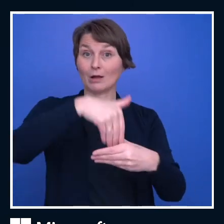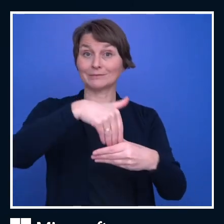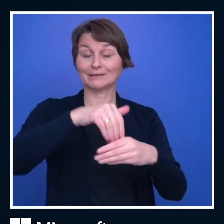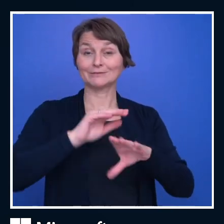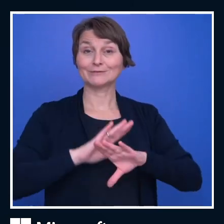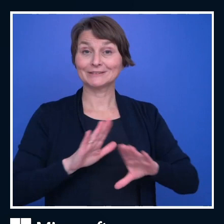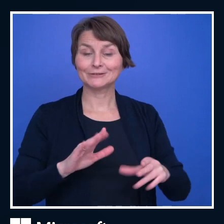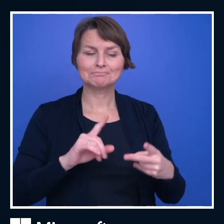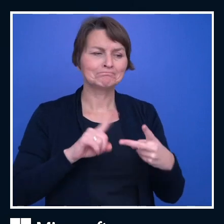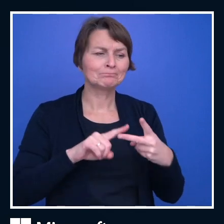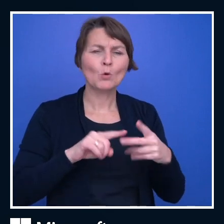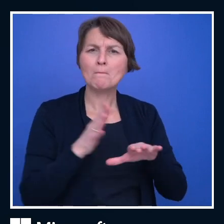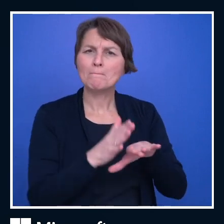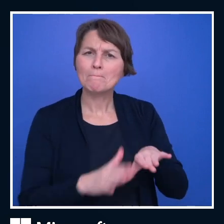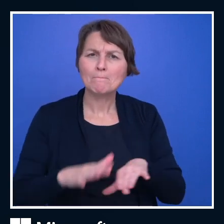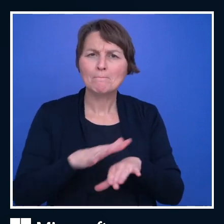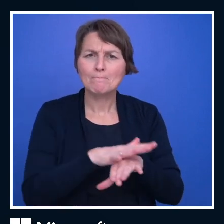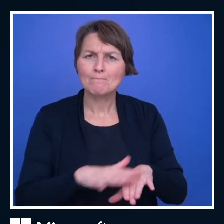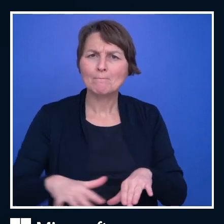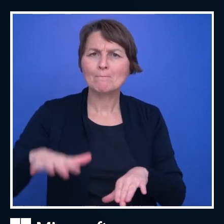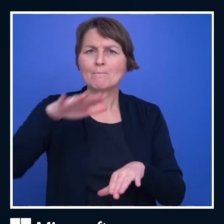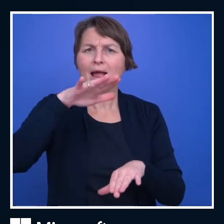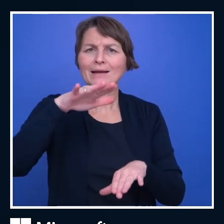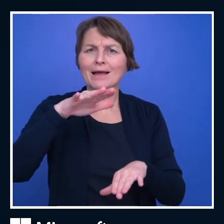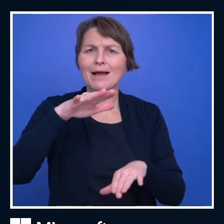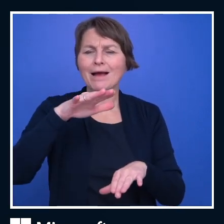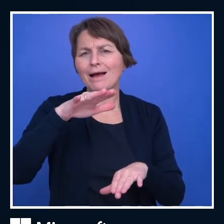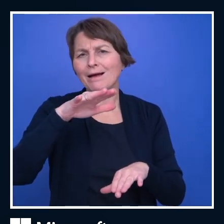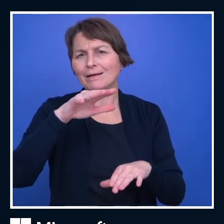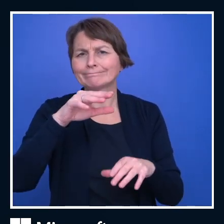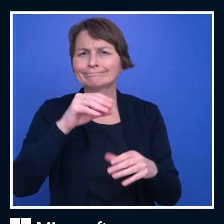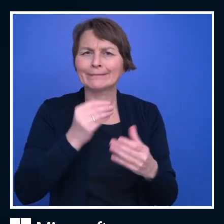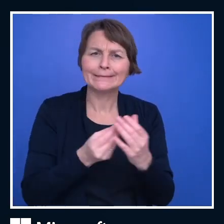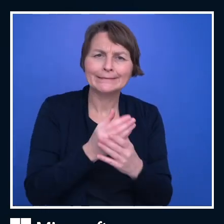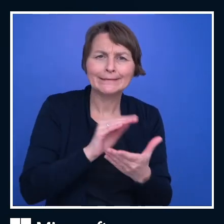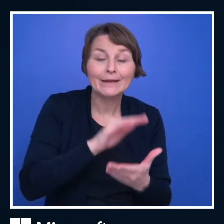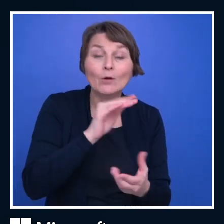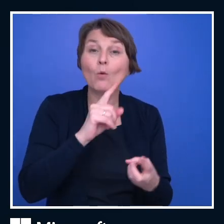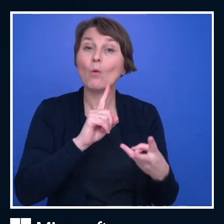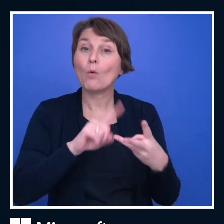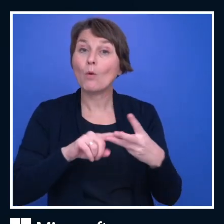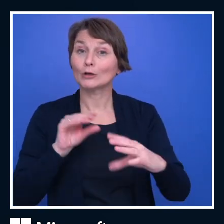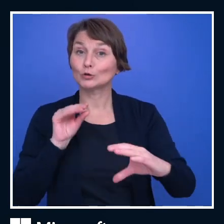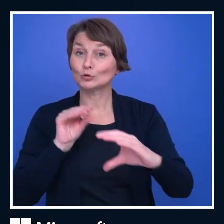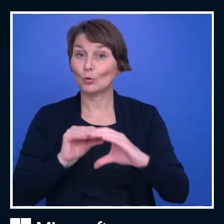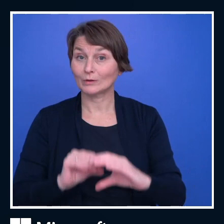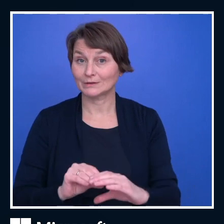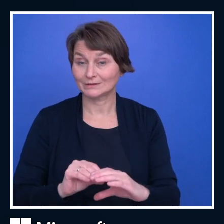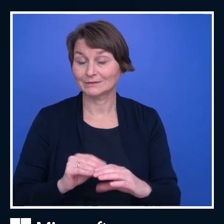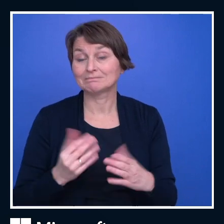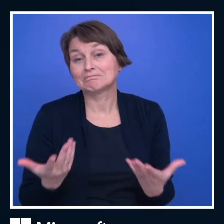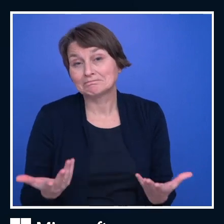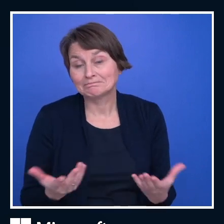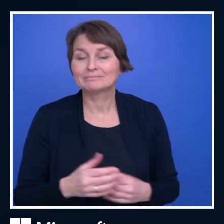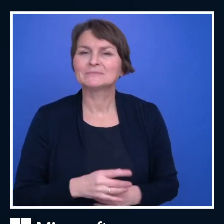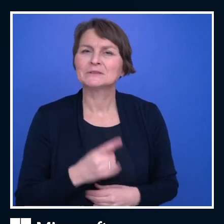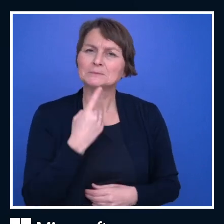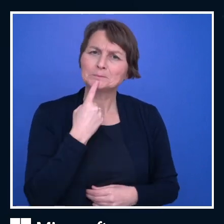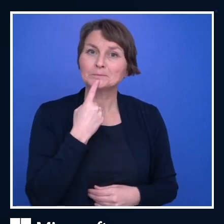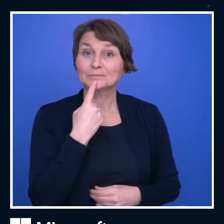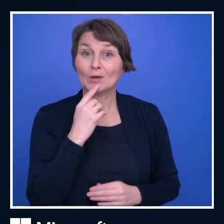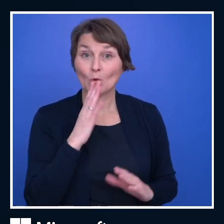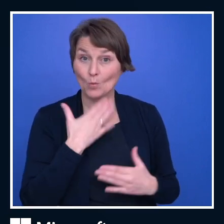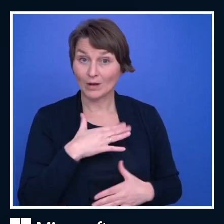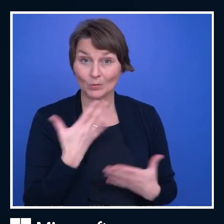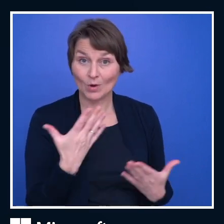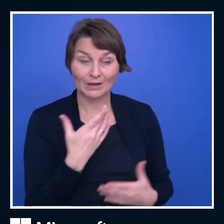you select all metadata or storage metadata only. But in this case, we want to make really use of the